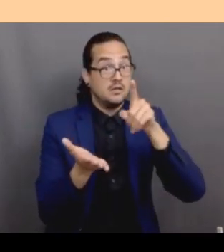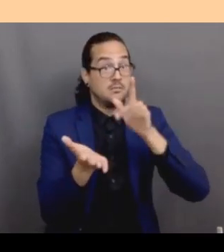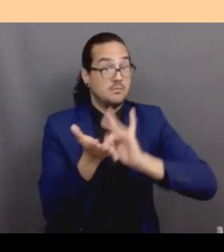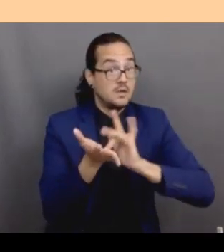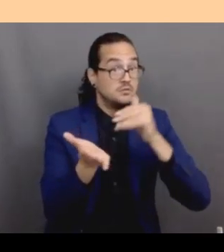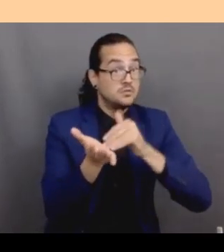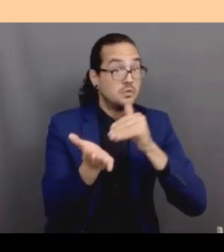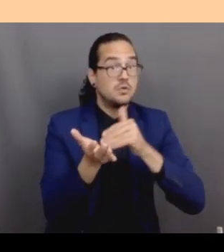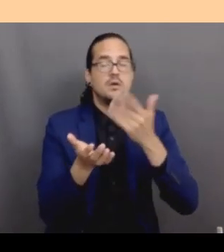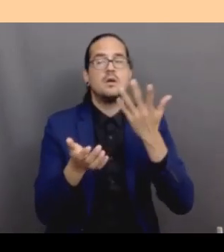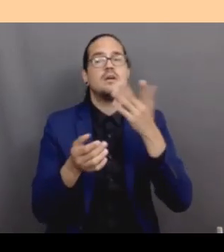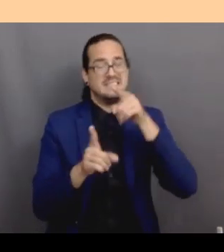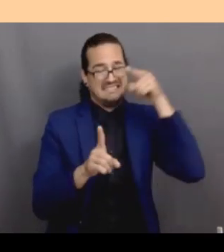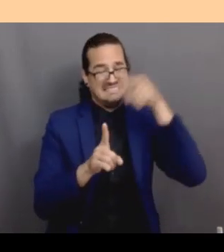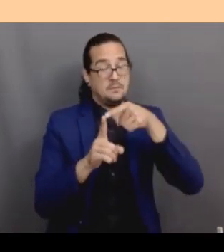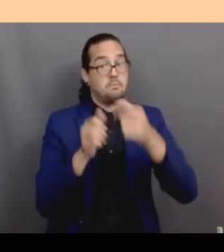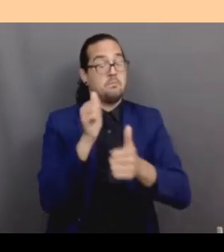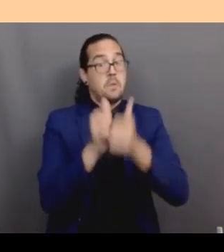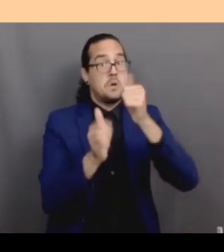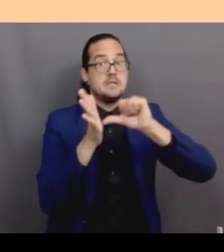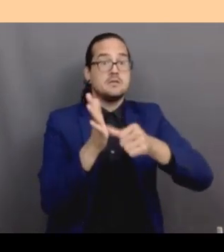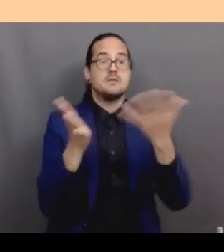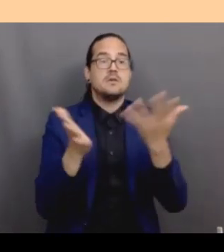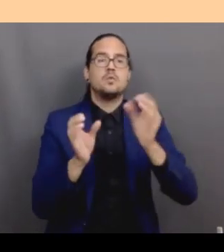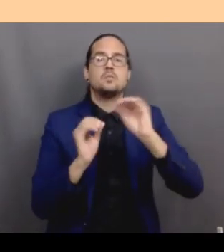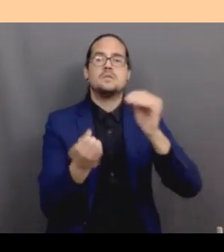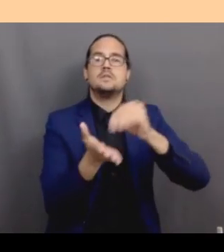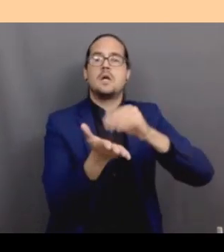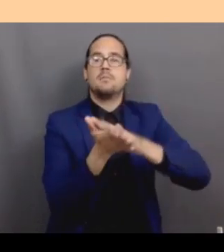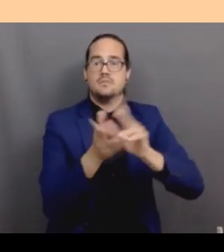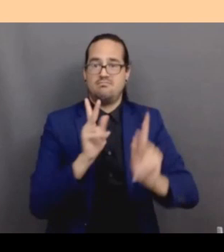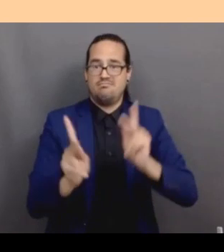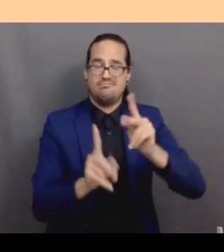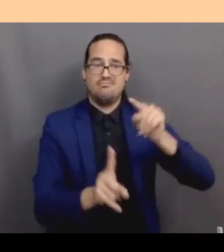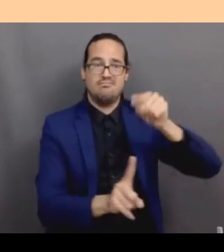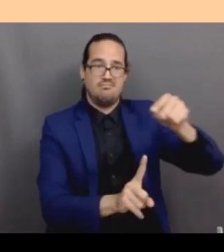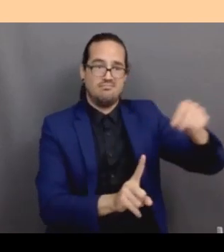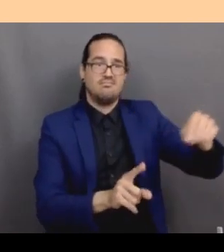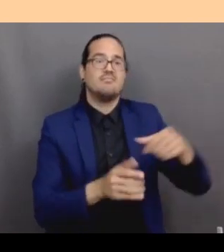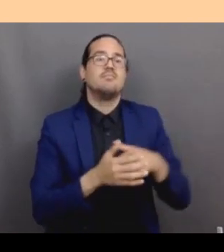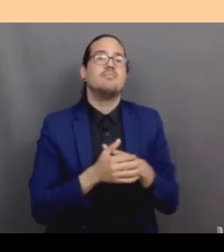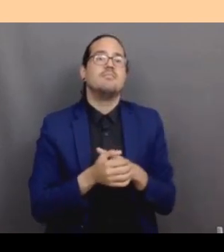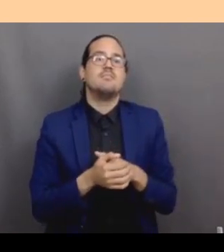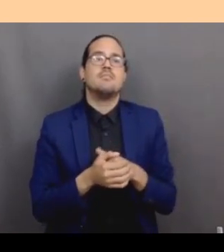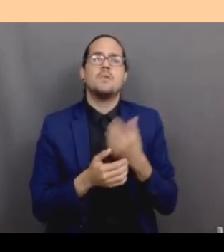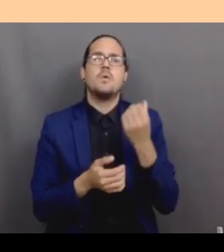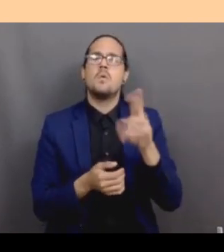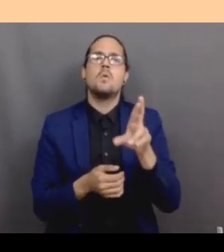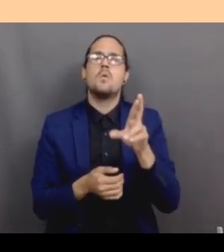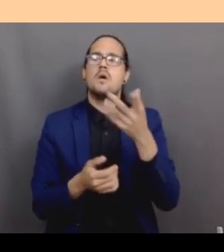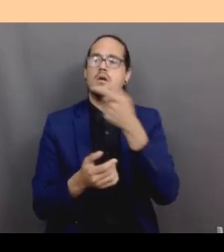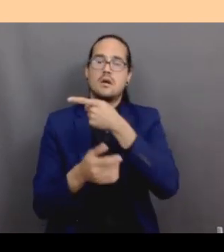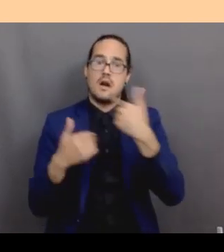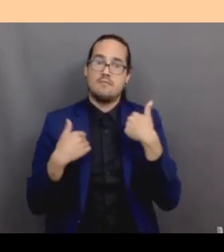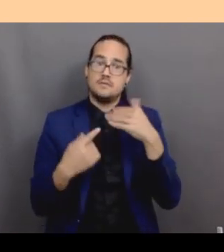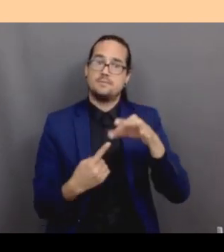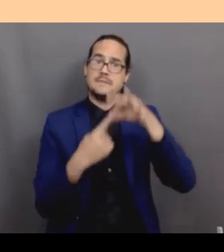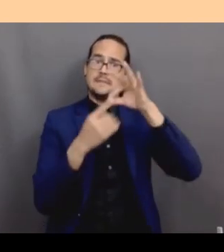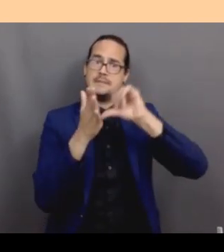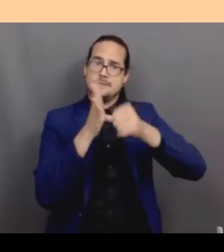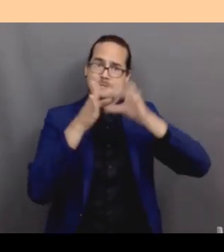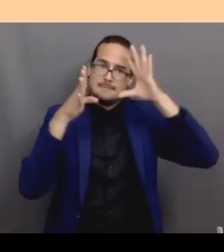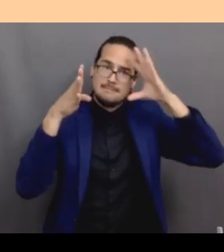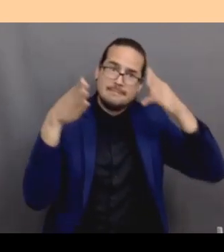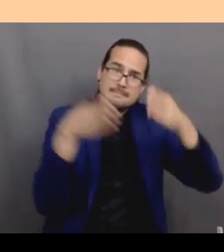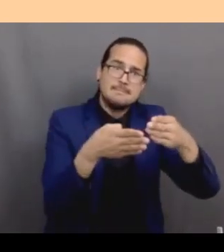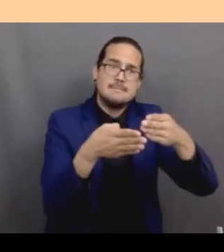can share a bit more if there are any special efforts underway in our community, just in a general sense, all of